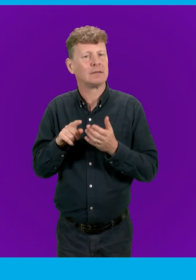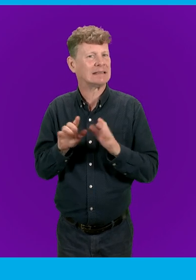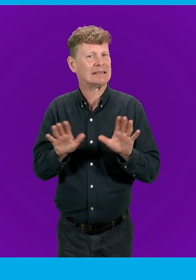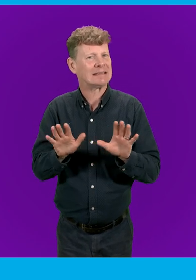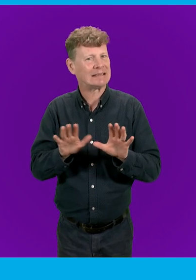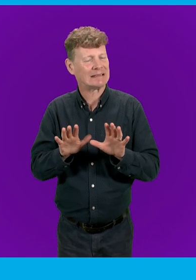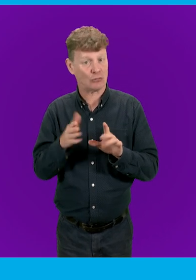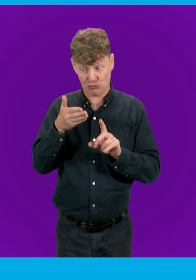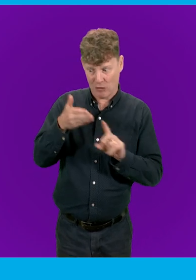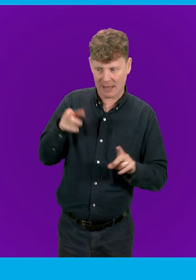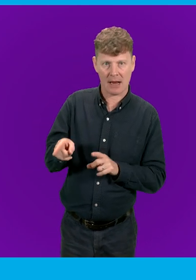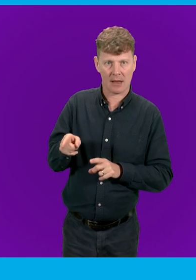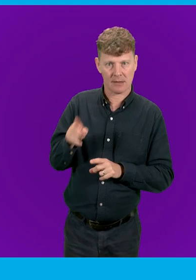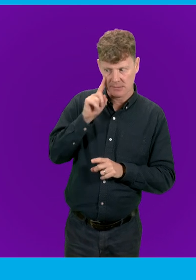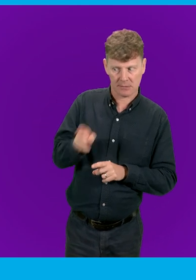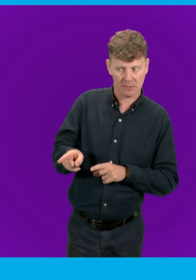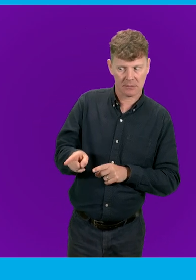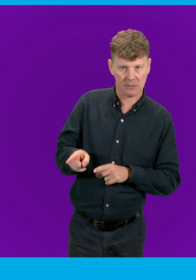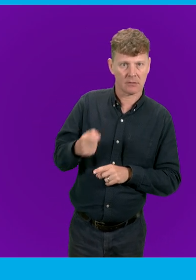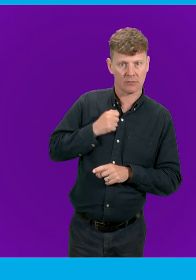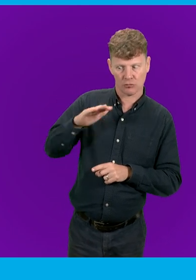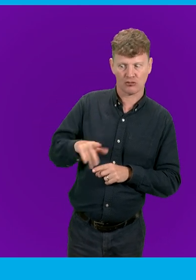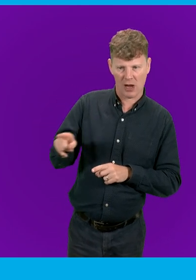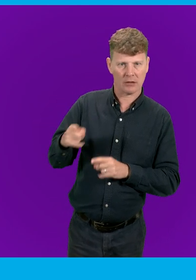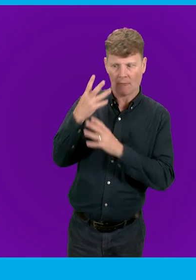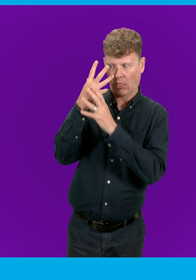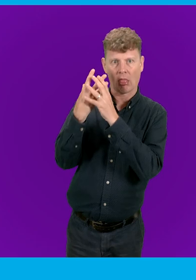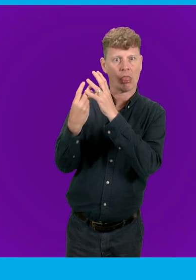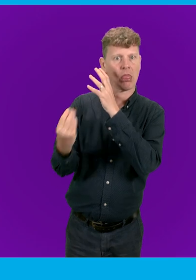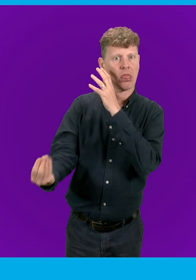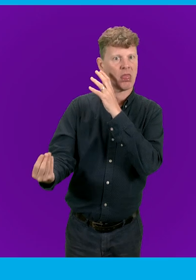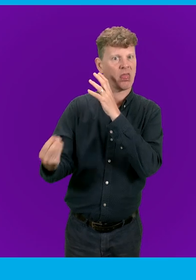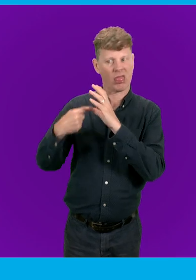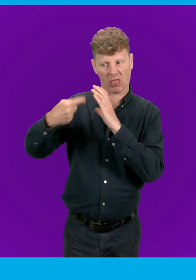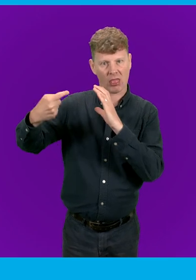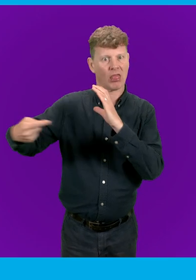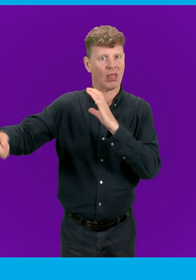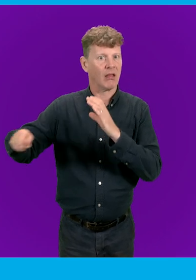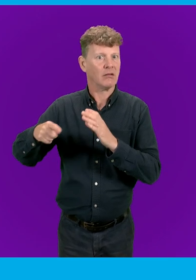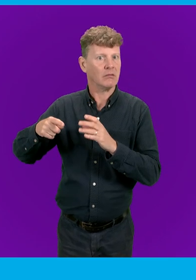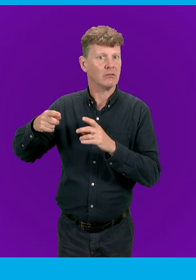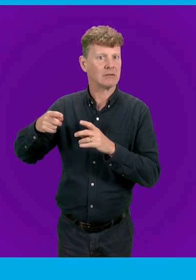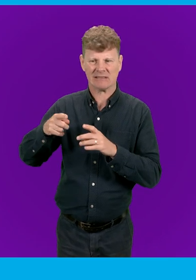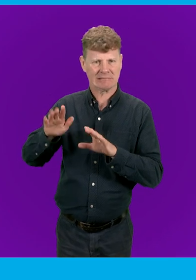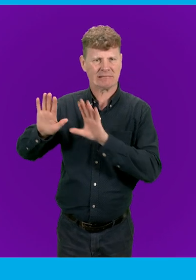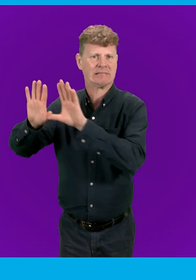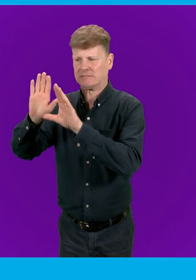from recognising when their children might be getting sucked down into one of those algorithms and challenging